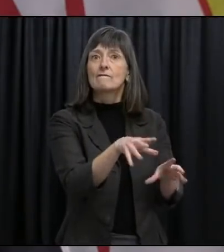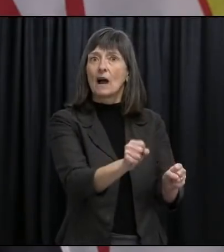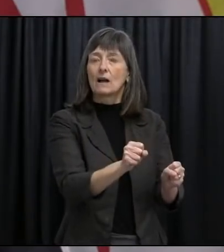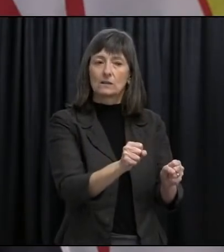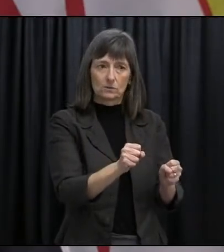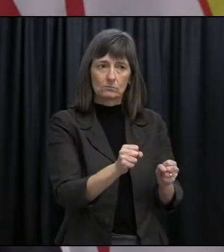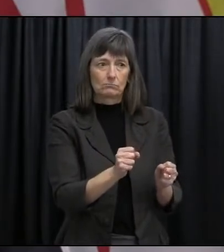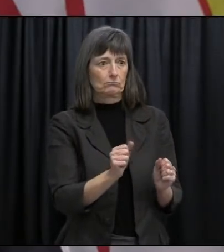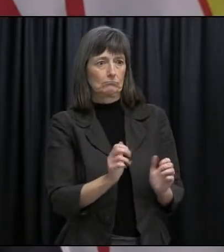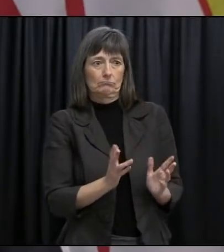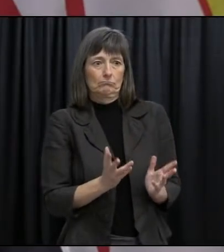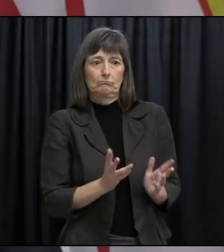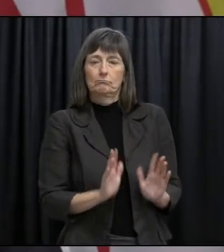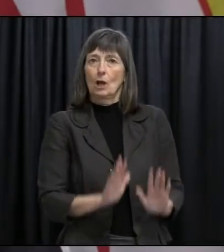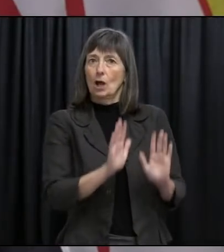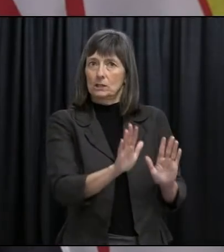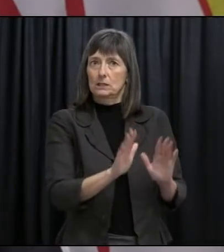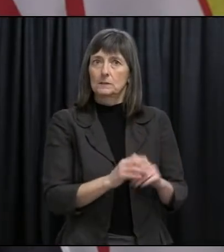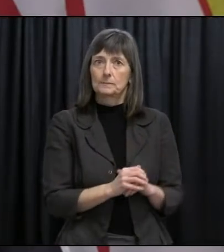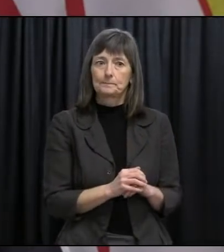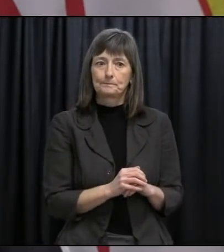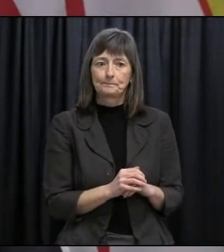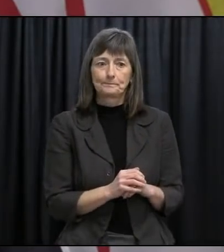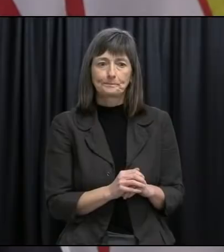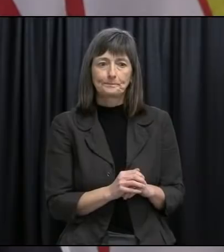we had a great,